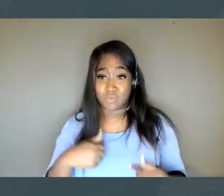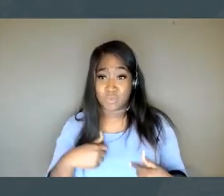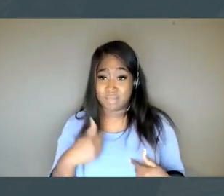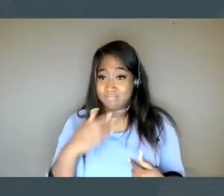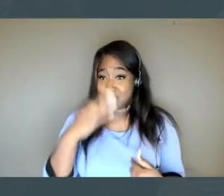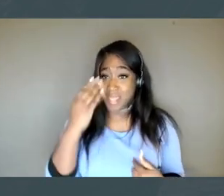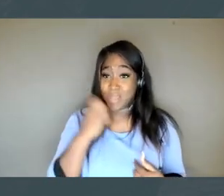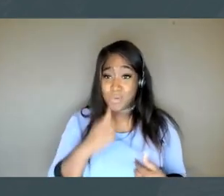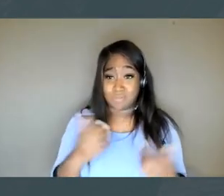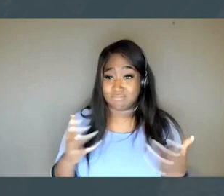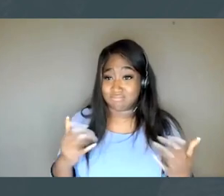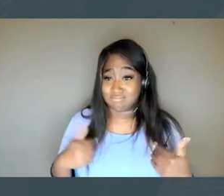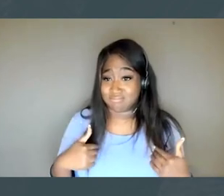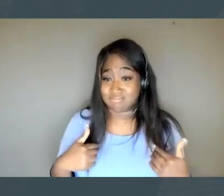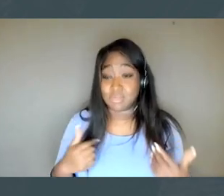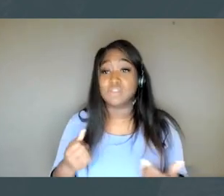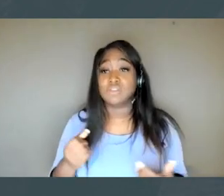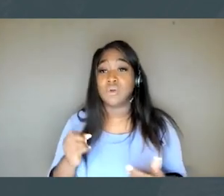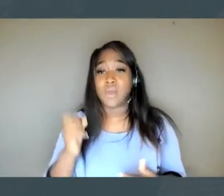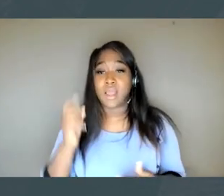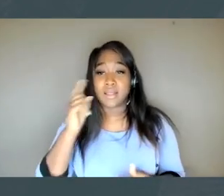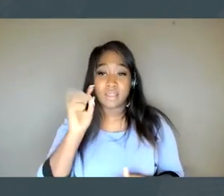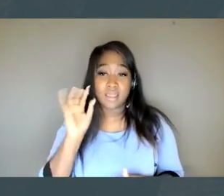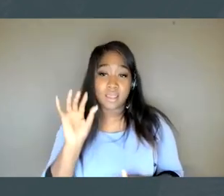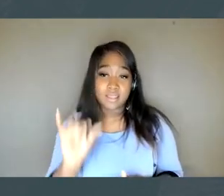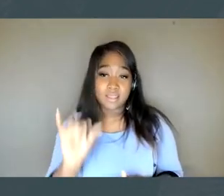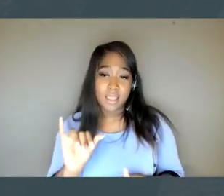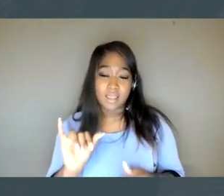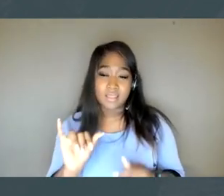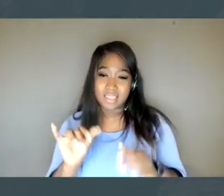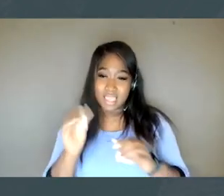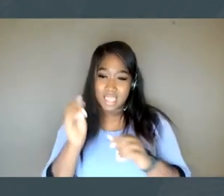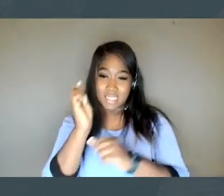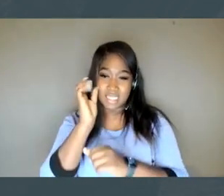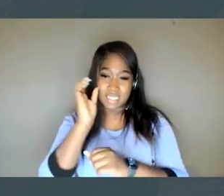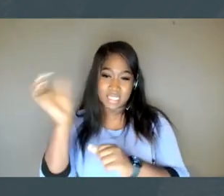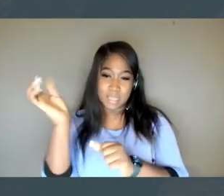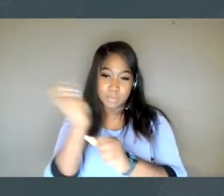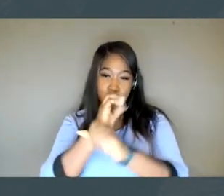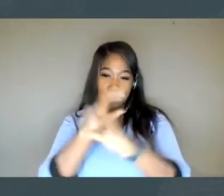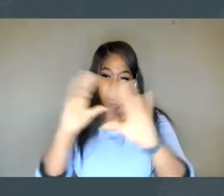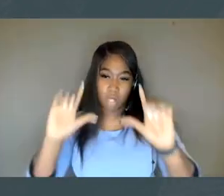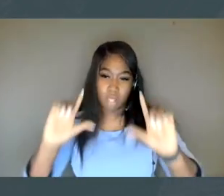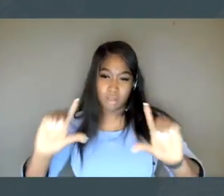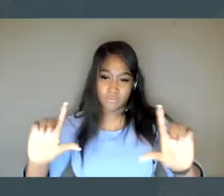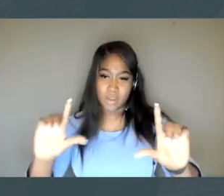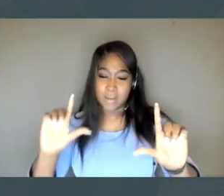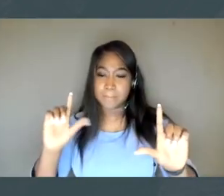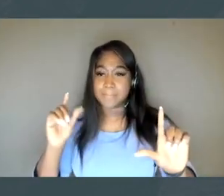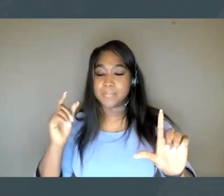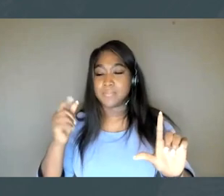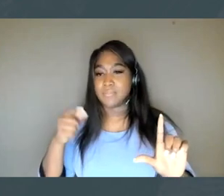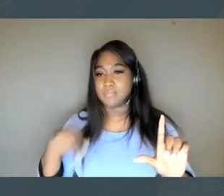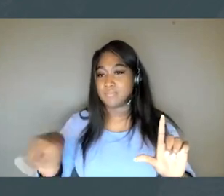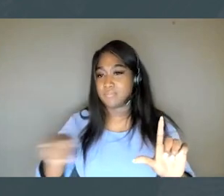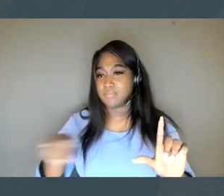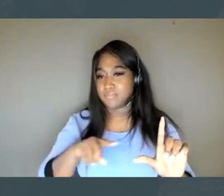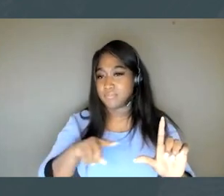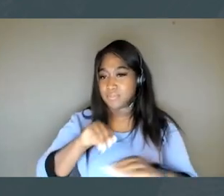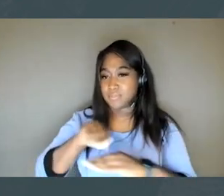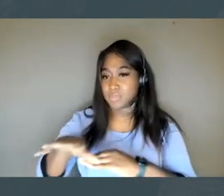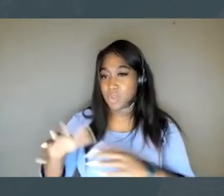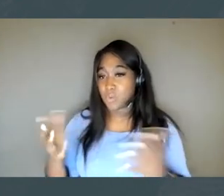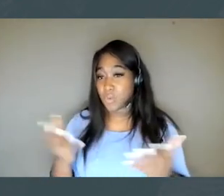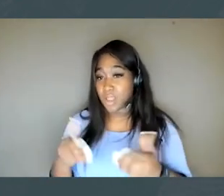know? So I think that, you know, what the conceptual framing, you know, enables is maybe a kind